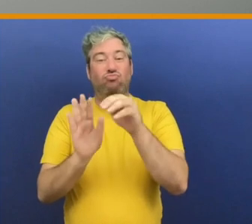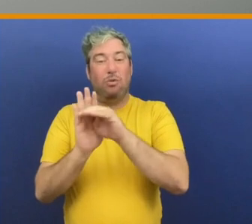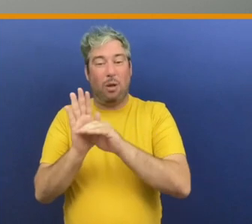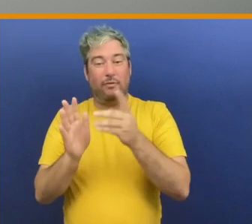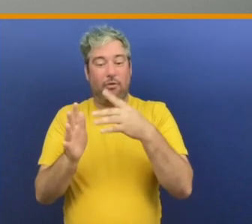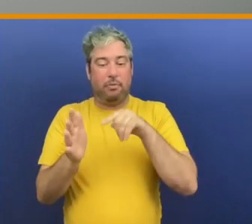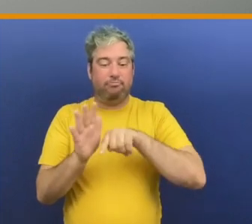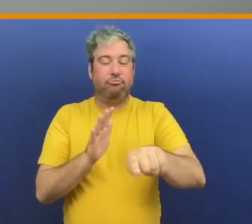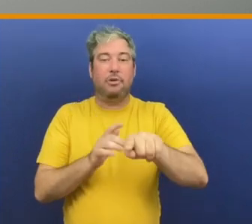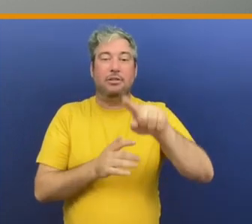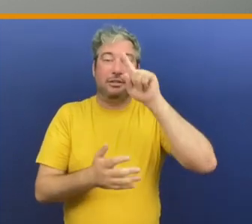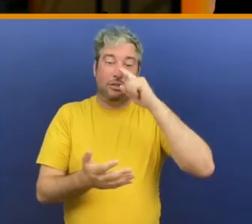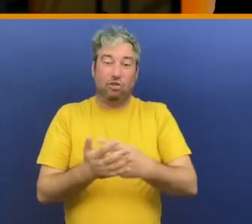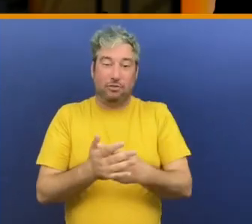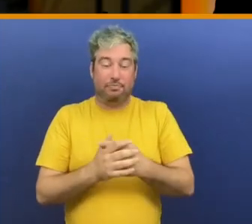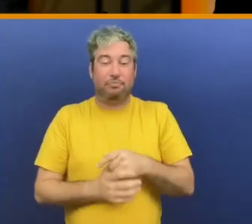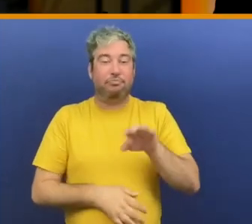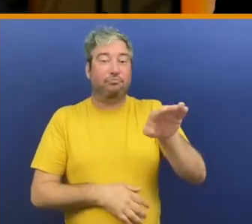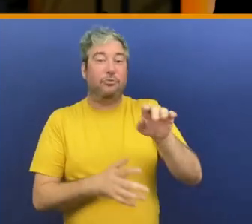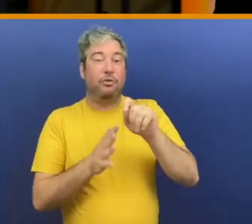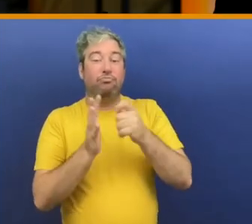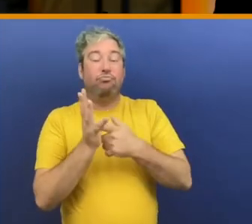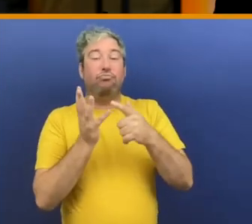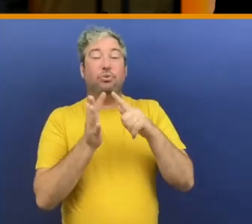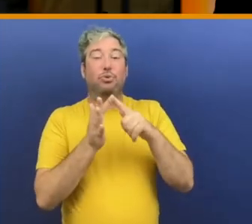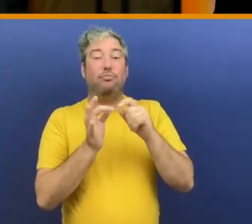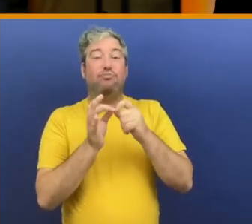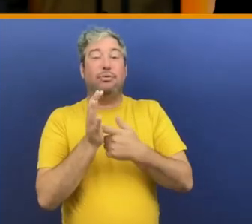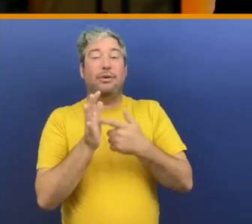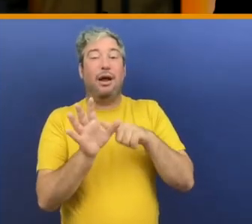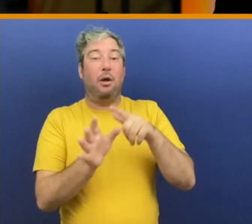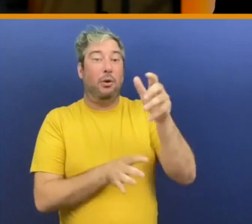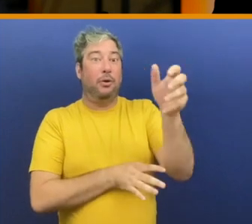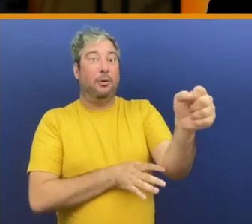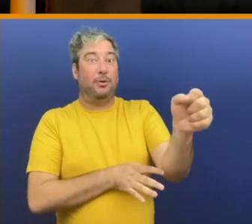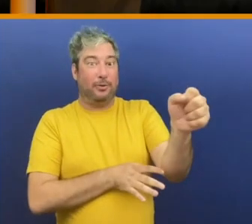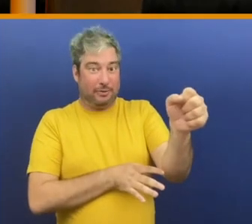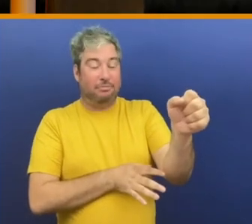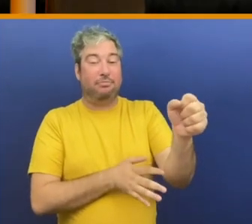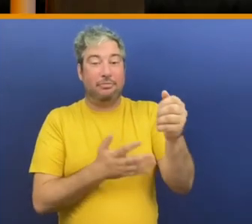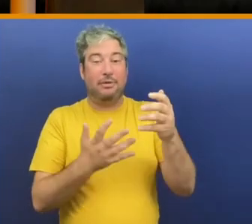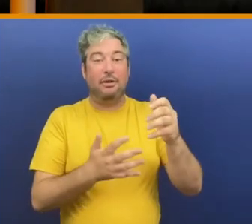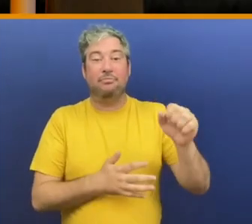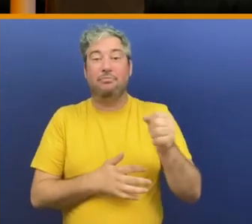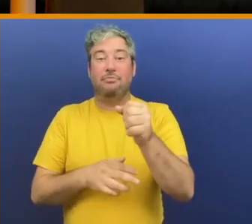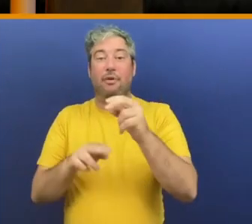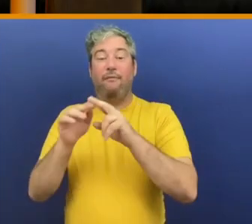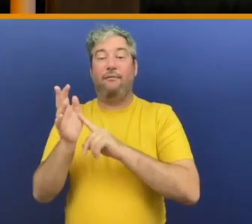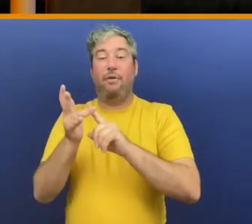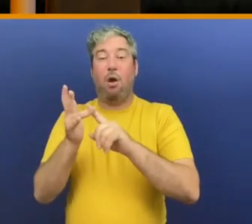by and invite Flo Koukous to move the standing order, sorry, the constitutional amendment? Thank you,